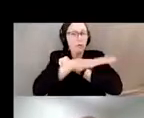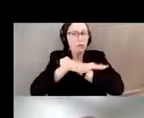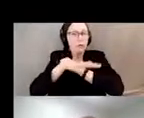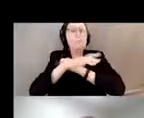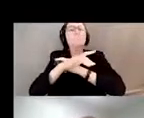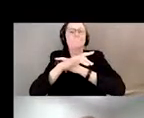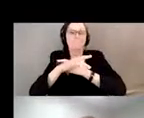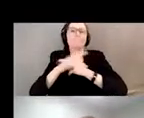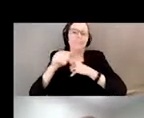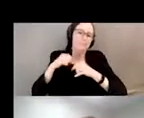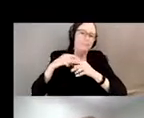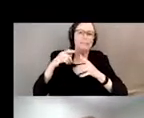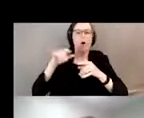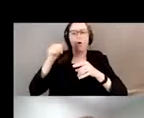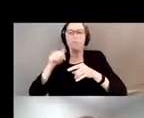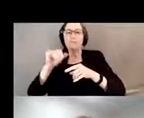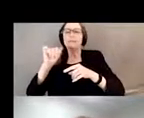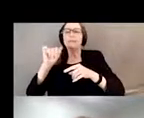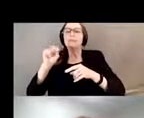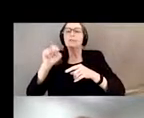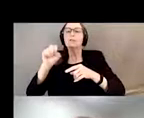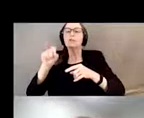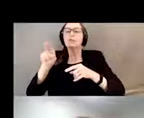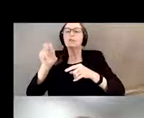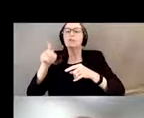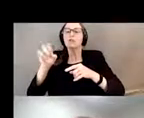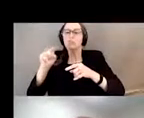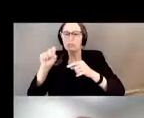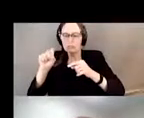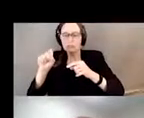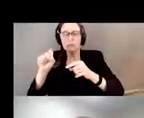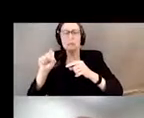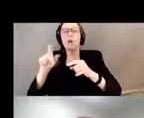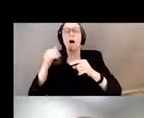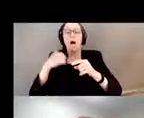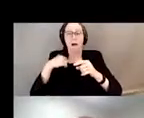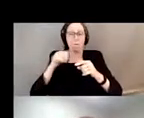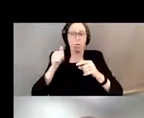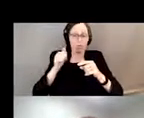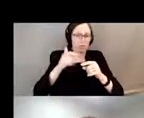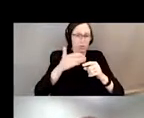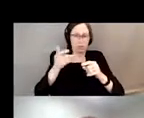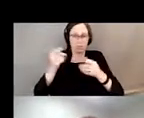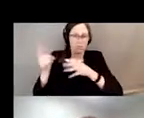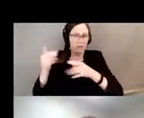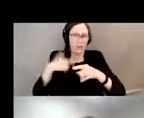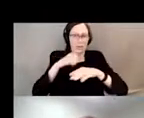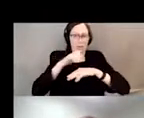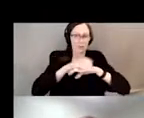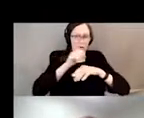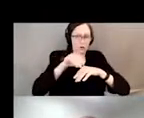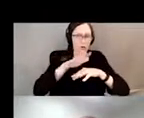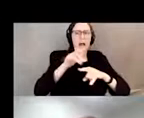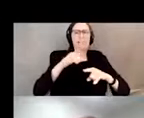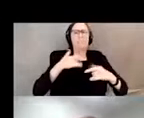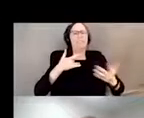insurgents. You have other issues for the British Empire taking place that it's viewed as too costly